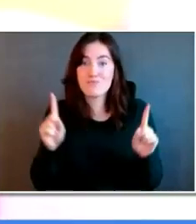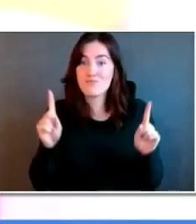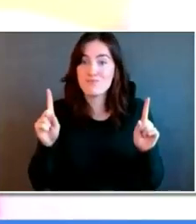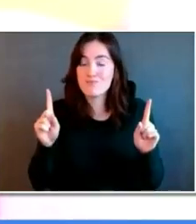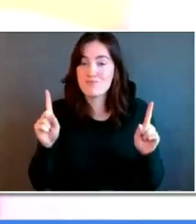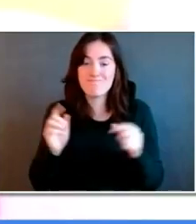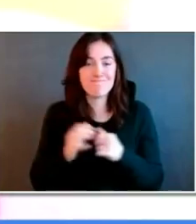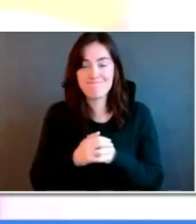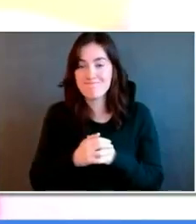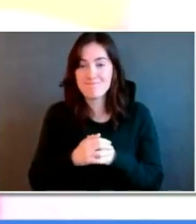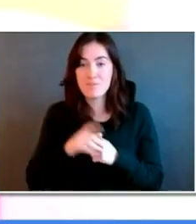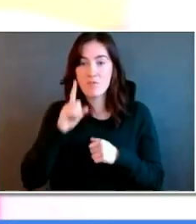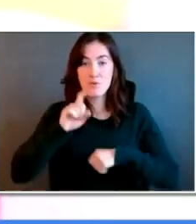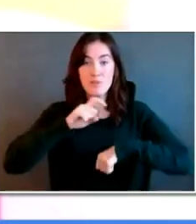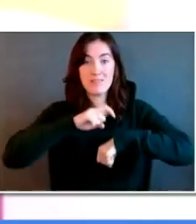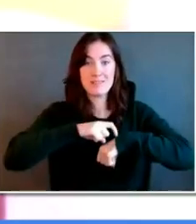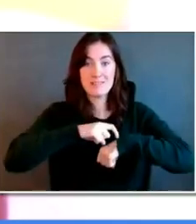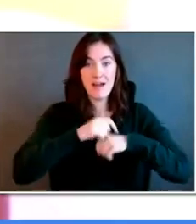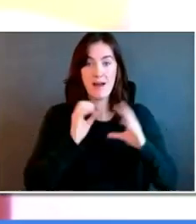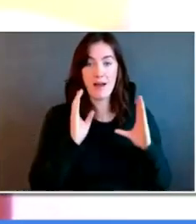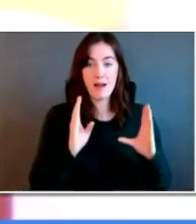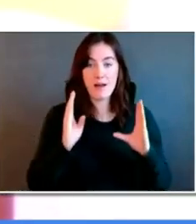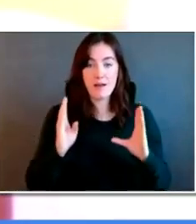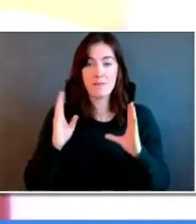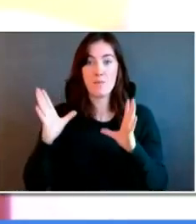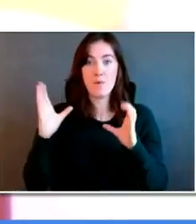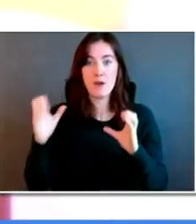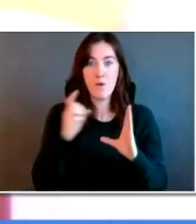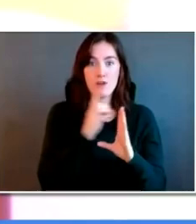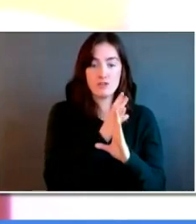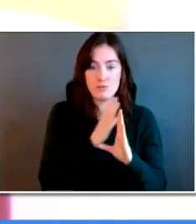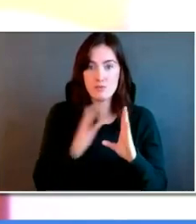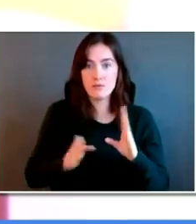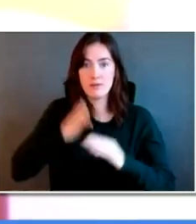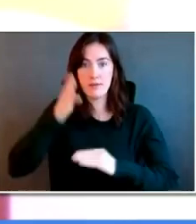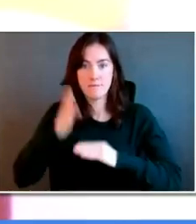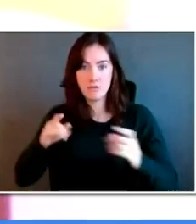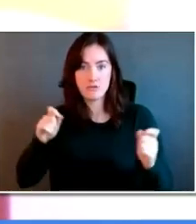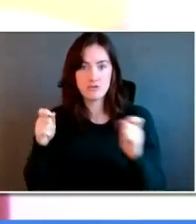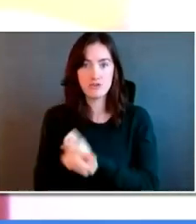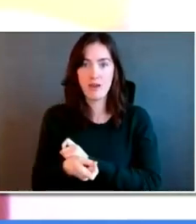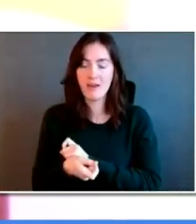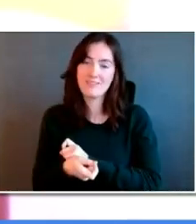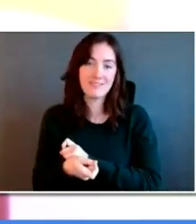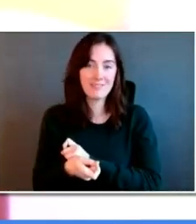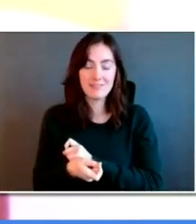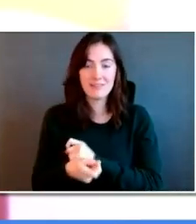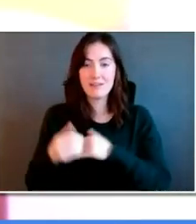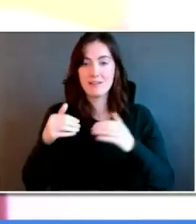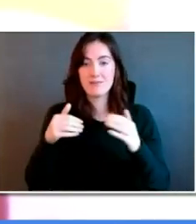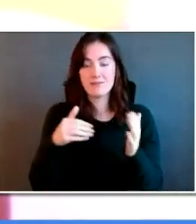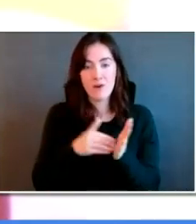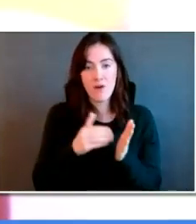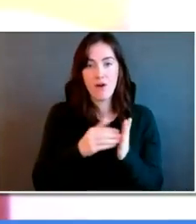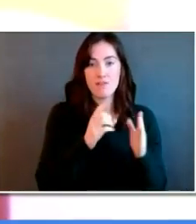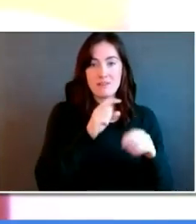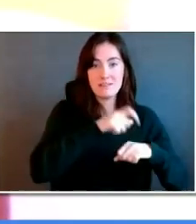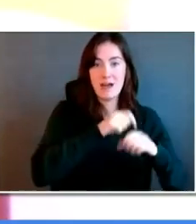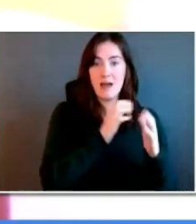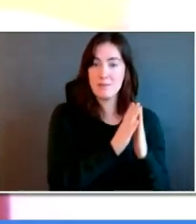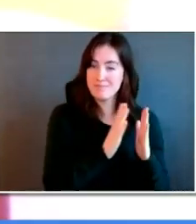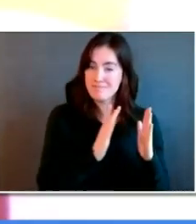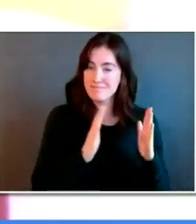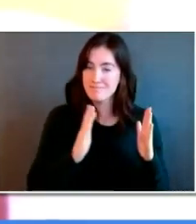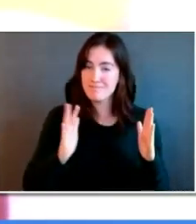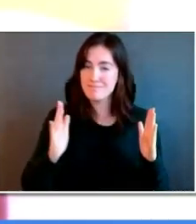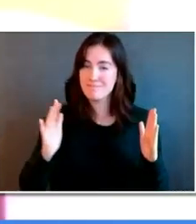the time frames we want to push things and see them through. It often takes so much longer, but the persistence in the work is